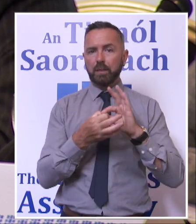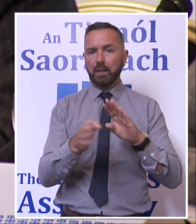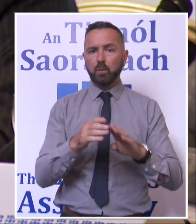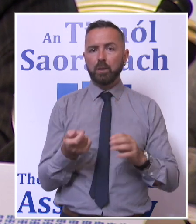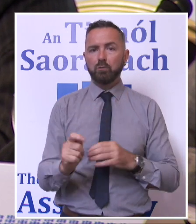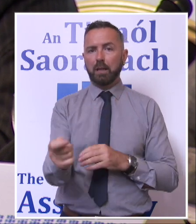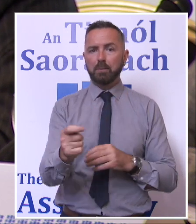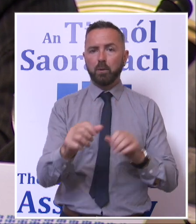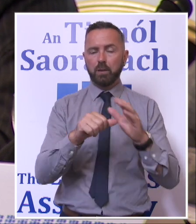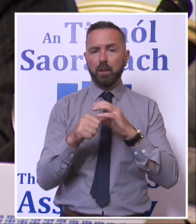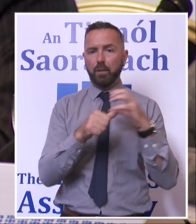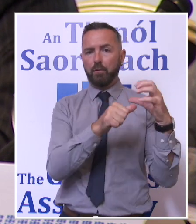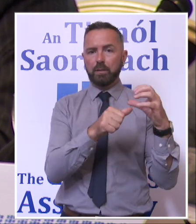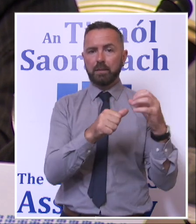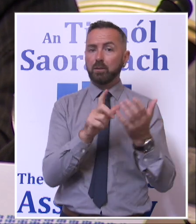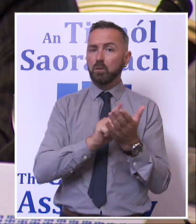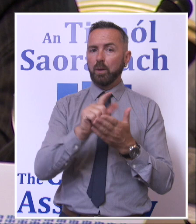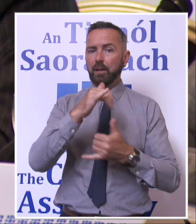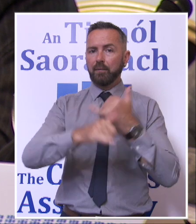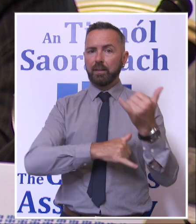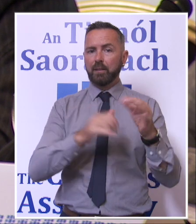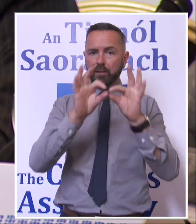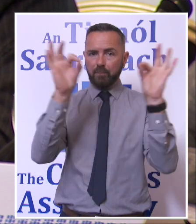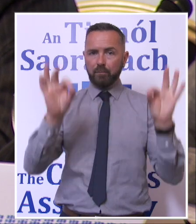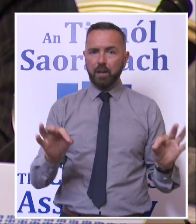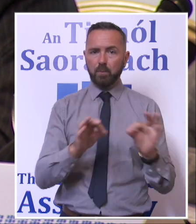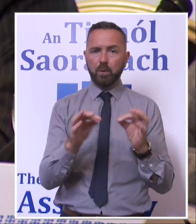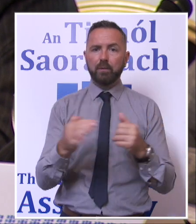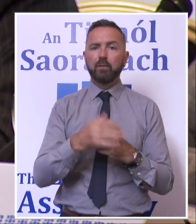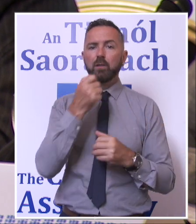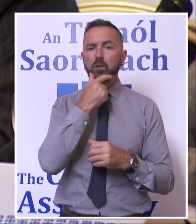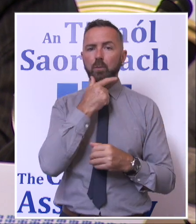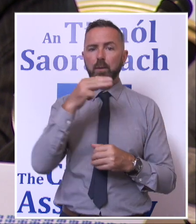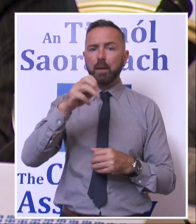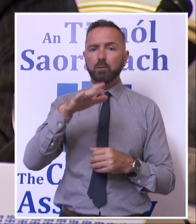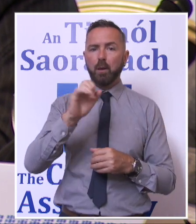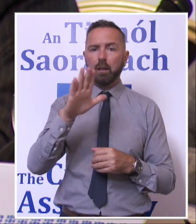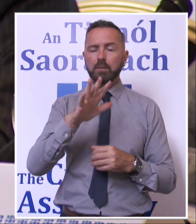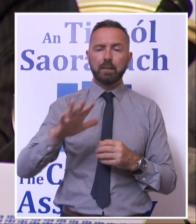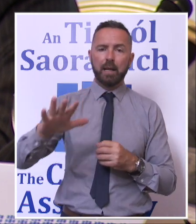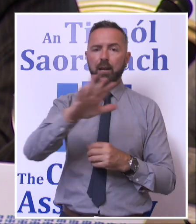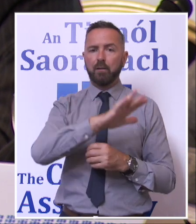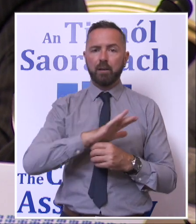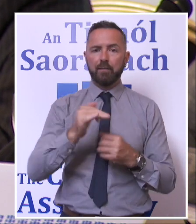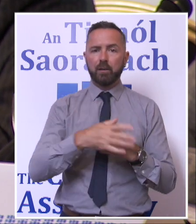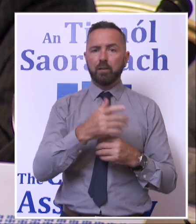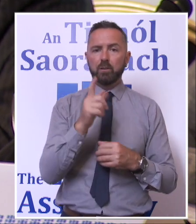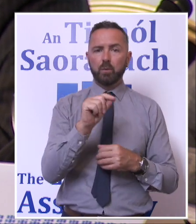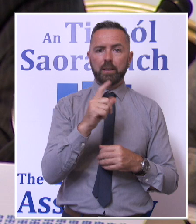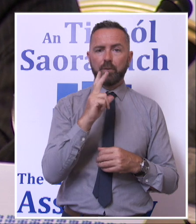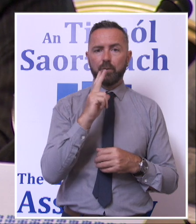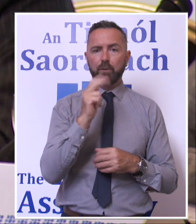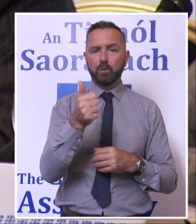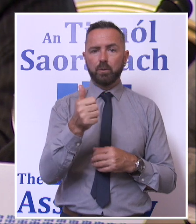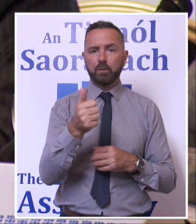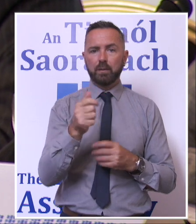sets out a 12-year strategic planning and investment framework for the Dublin metropolitan area to 2031 and a long-term horizon